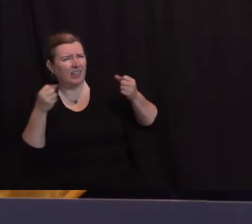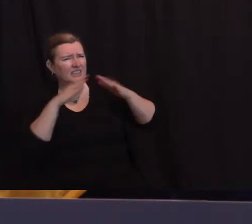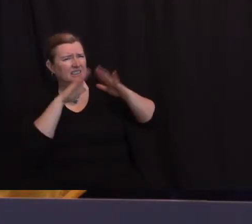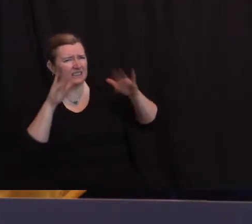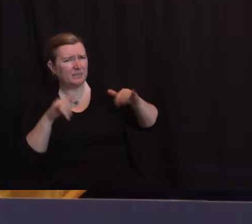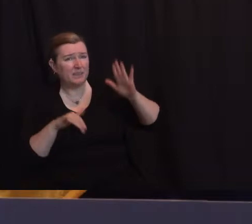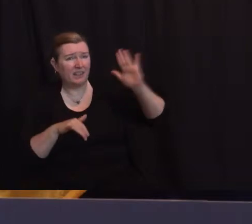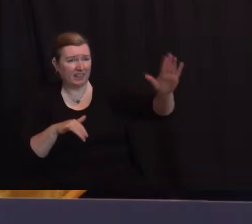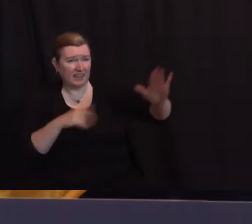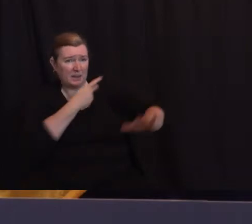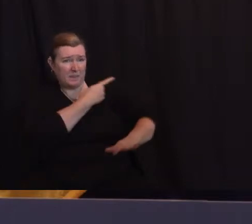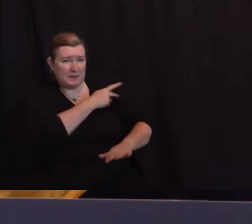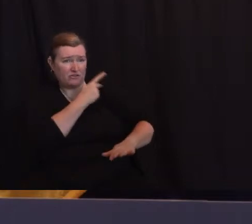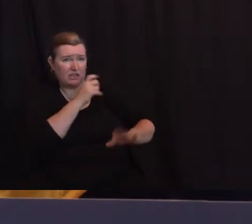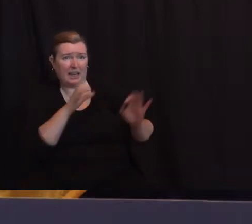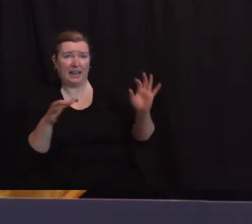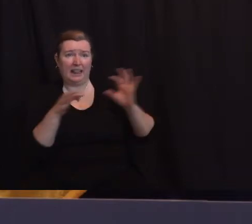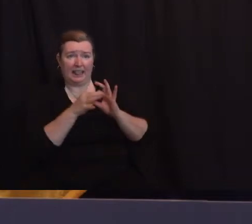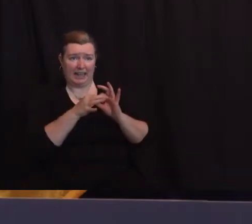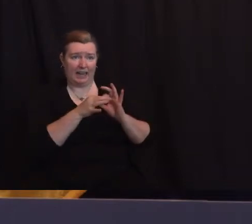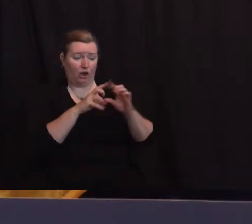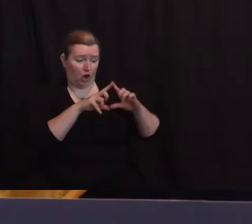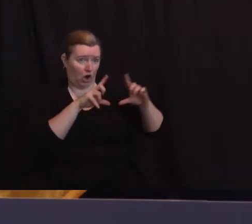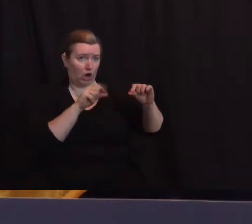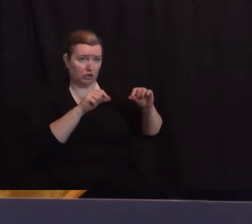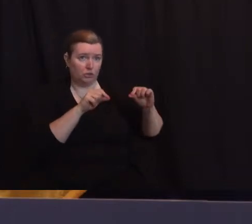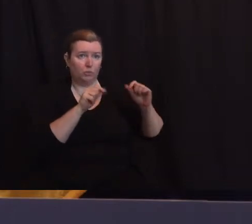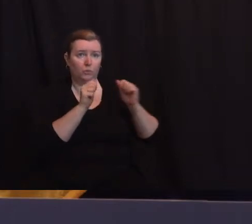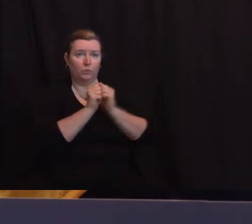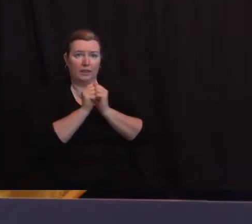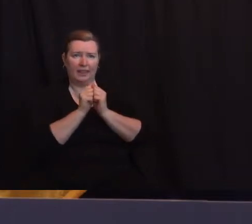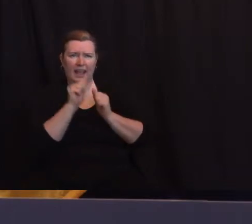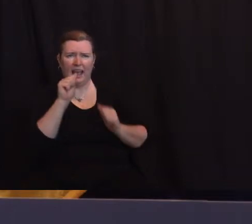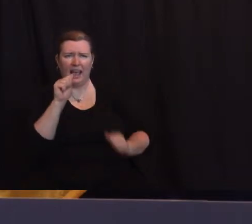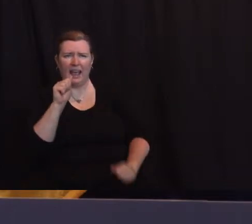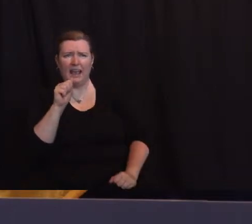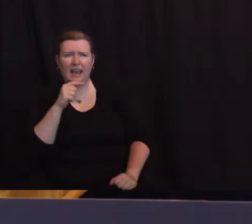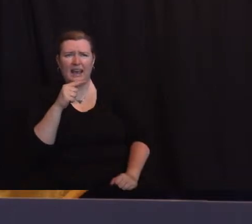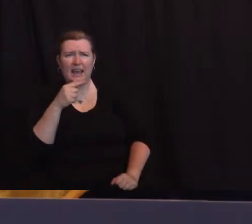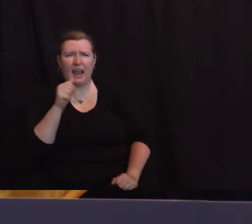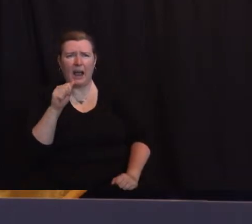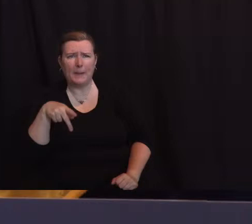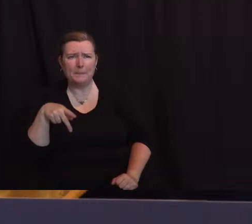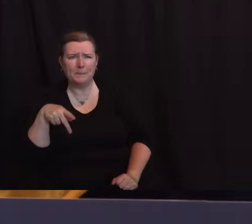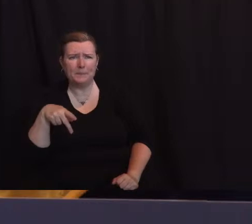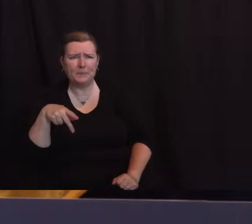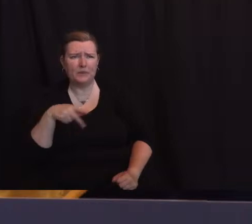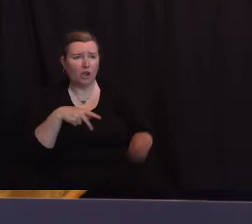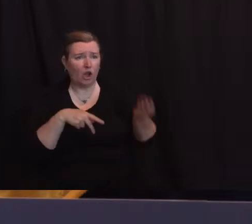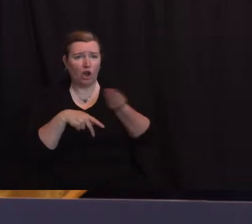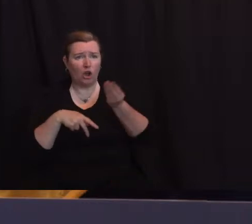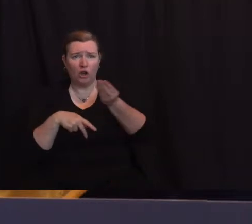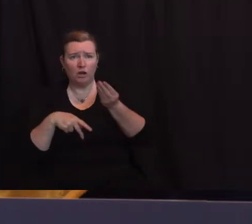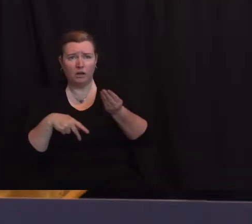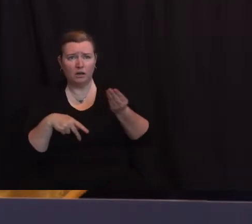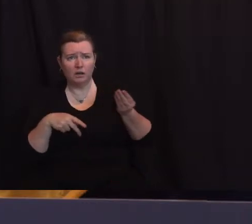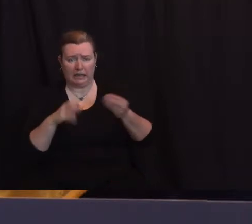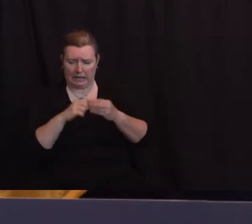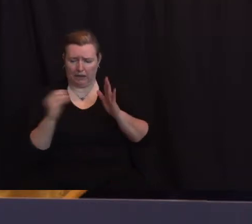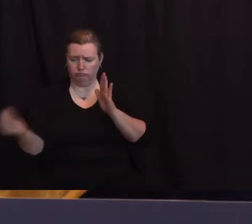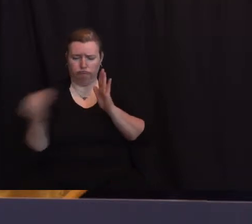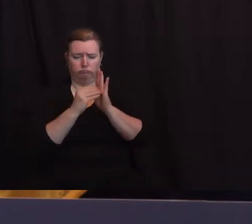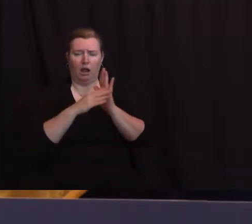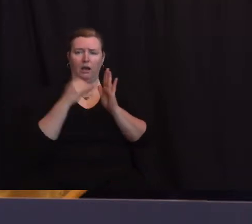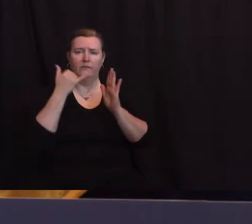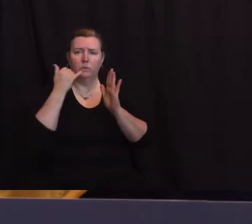can link their vaccination cards with an app so that they have access to it digitally. Is the state having conversations to adopt a